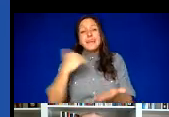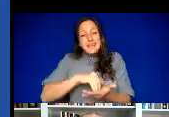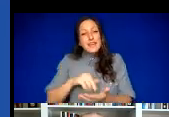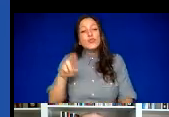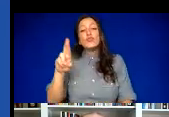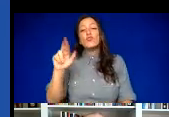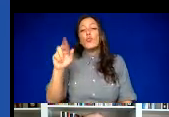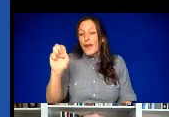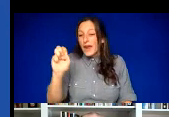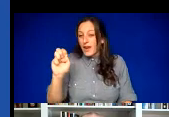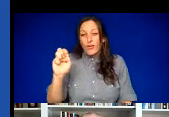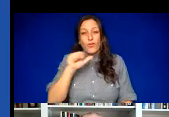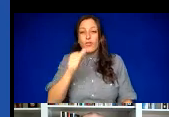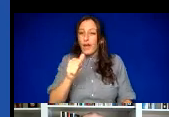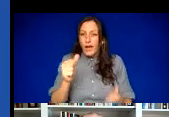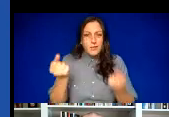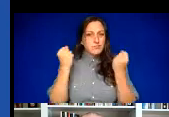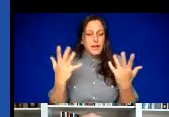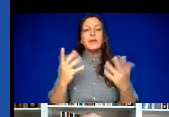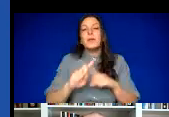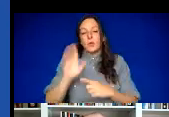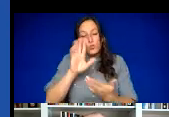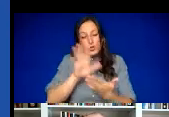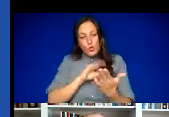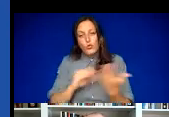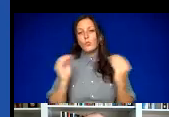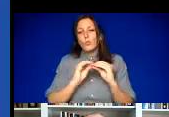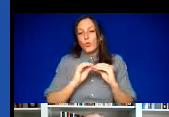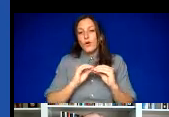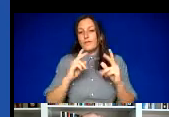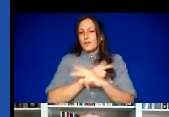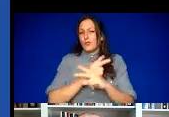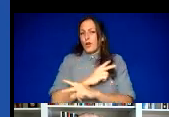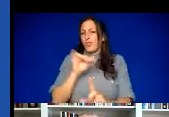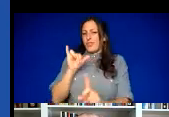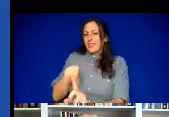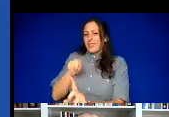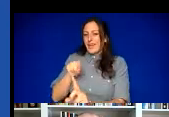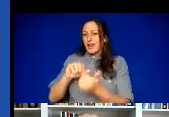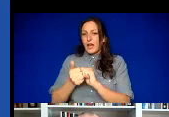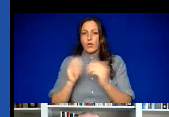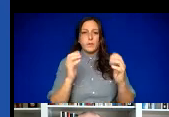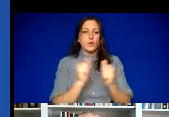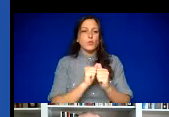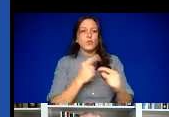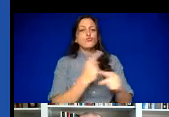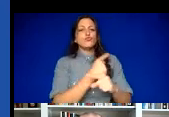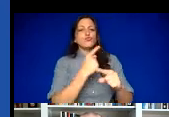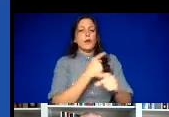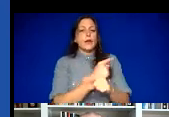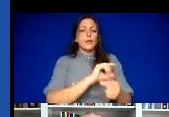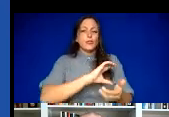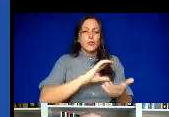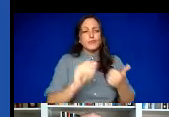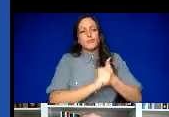will learn more about the risk of these events and how they compare to our regular risks with